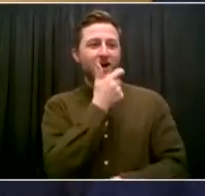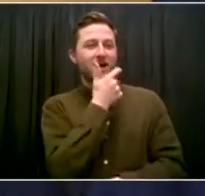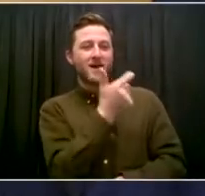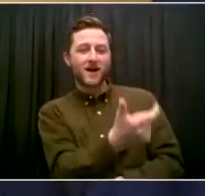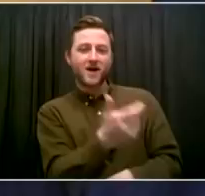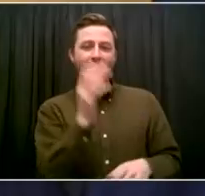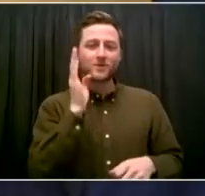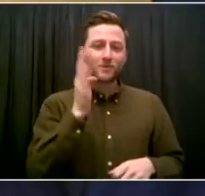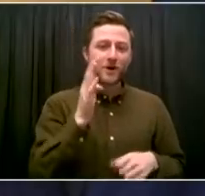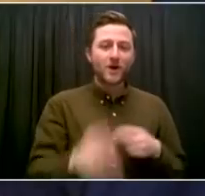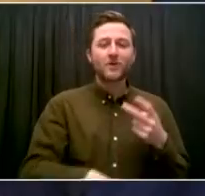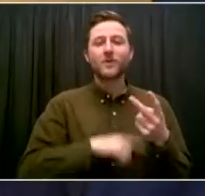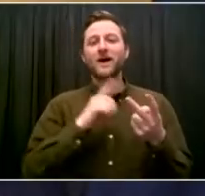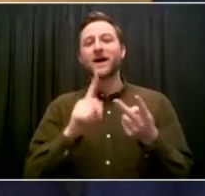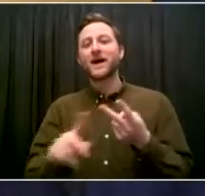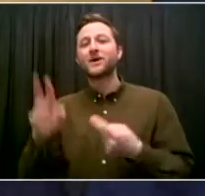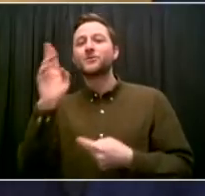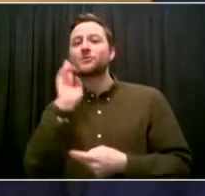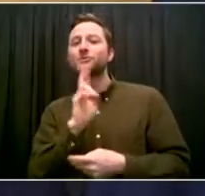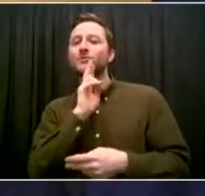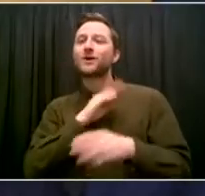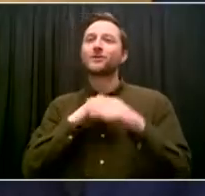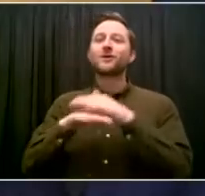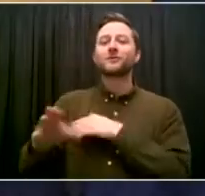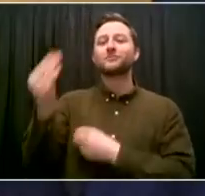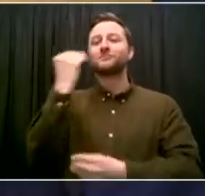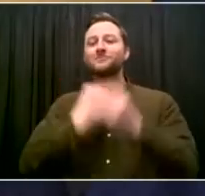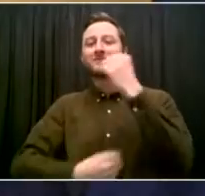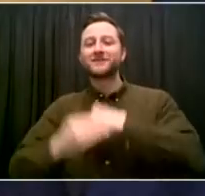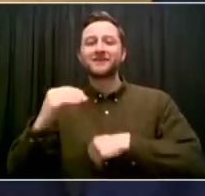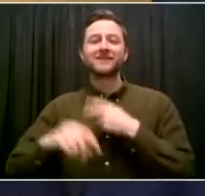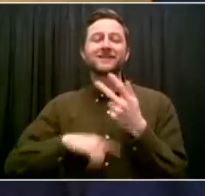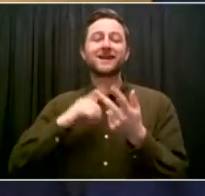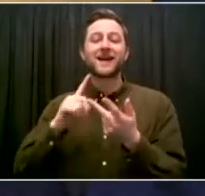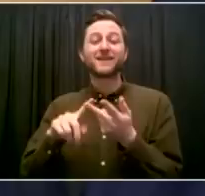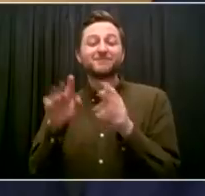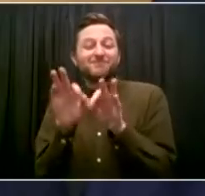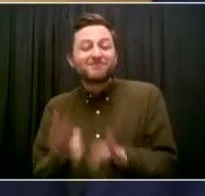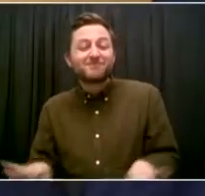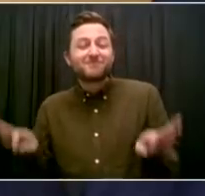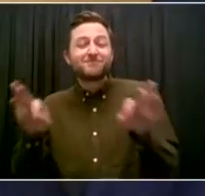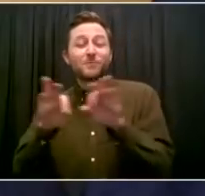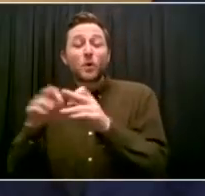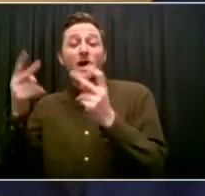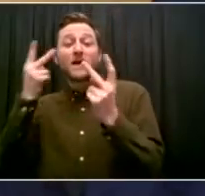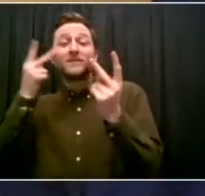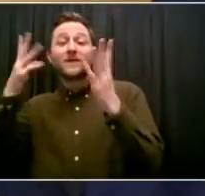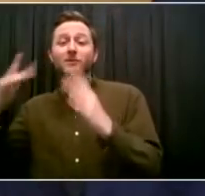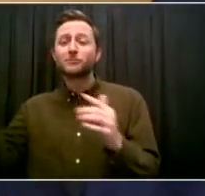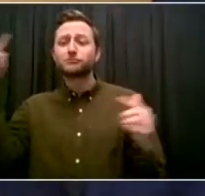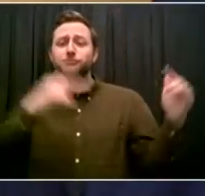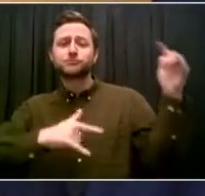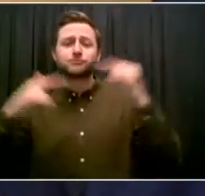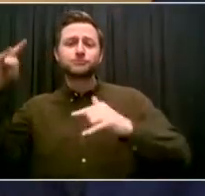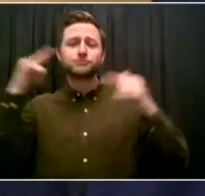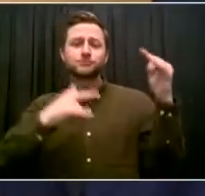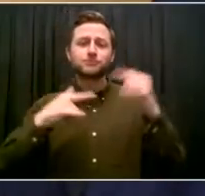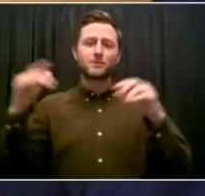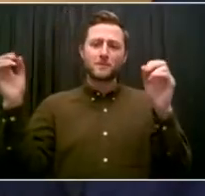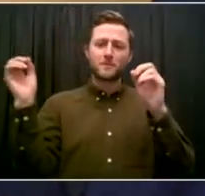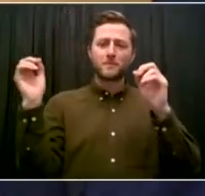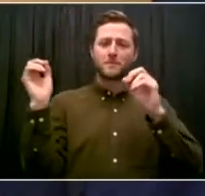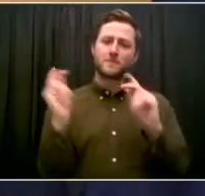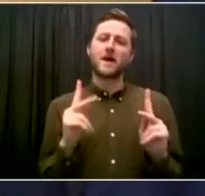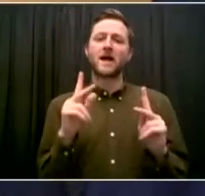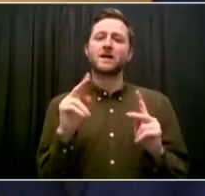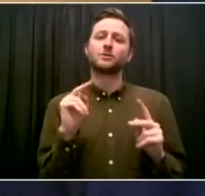visit our restaurants and bring the tourism back to our city. And this is how we support our small businesses and get